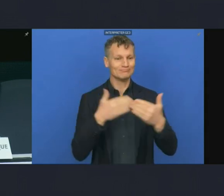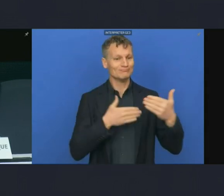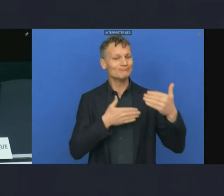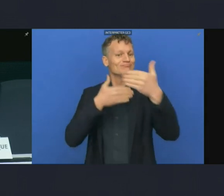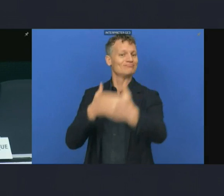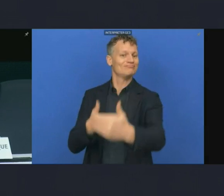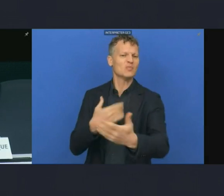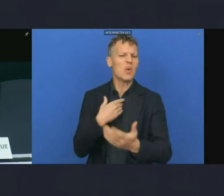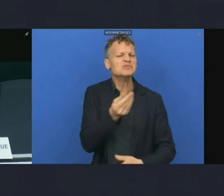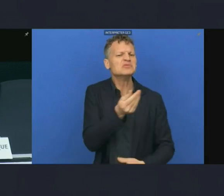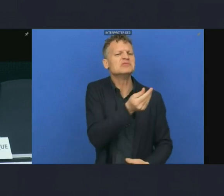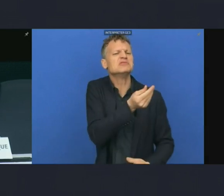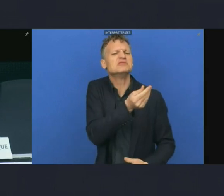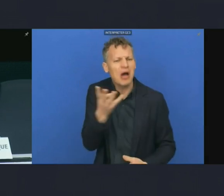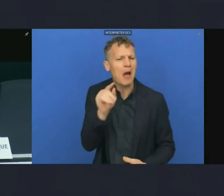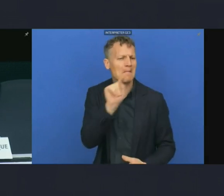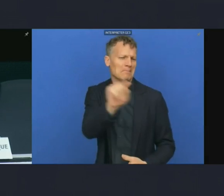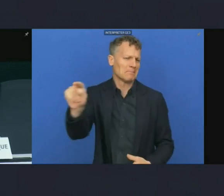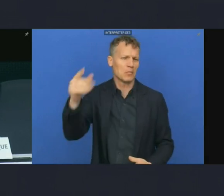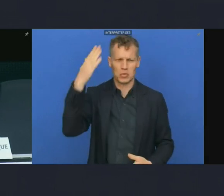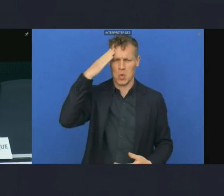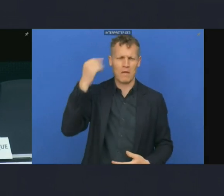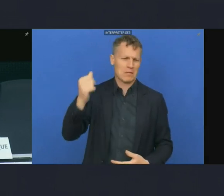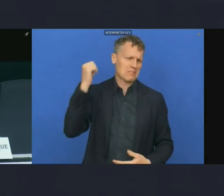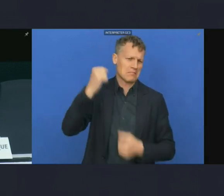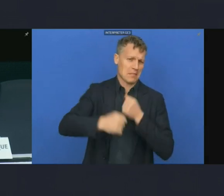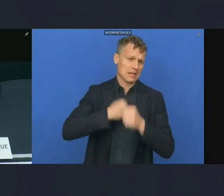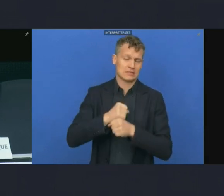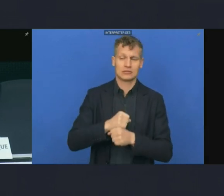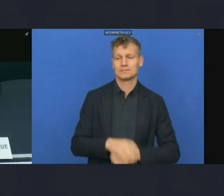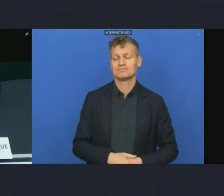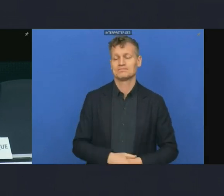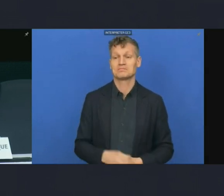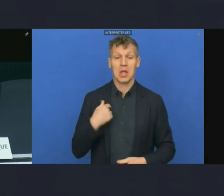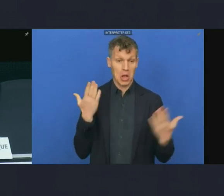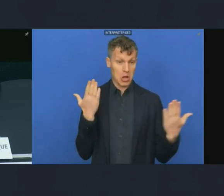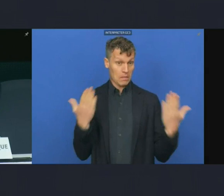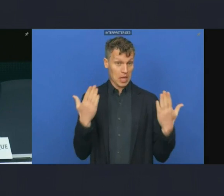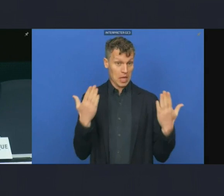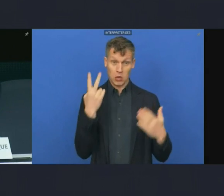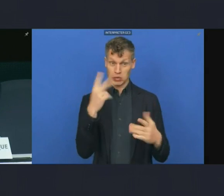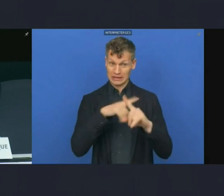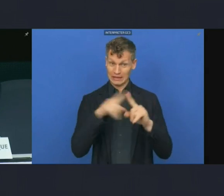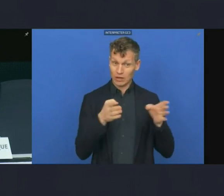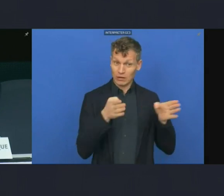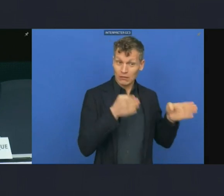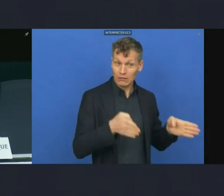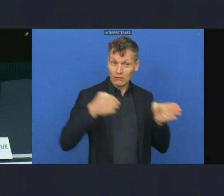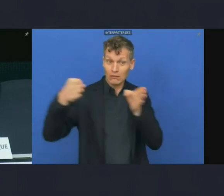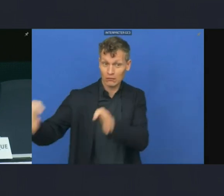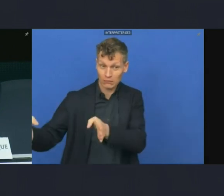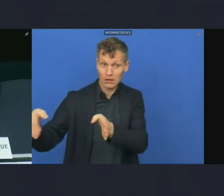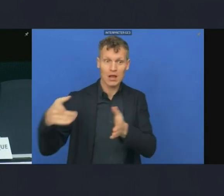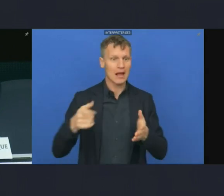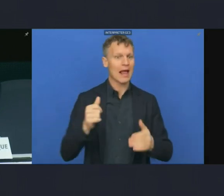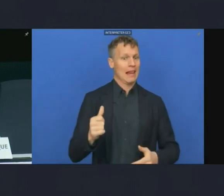known. There were, compared to the past, some important evolutions, which were new last year, which are not new